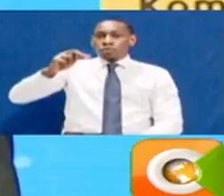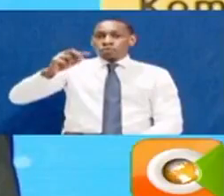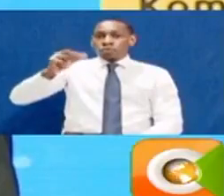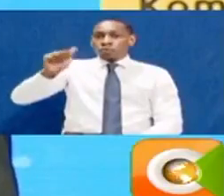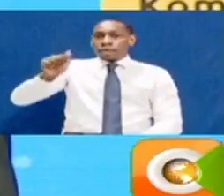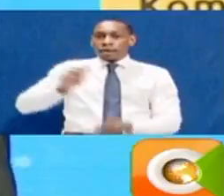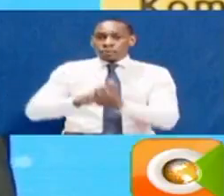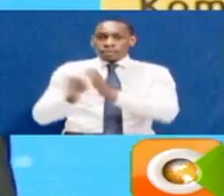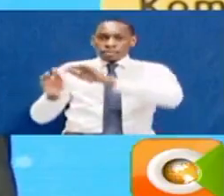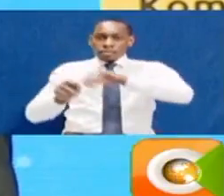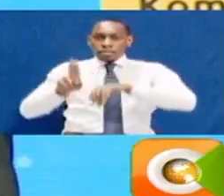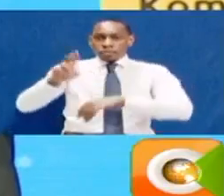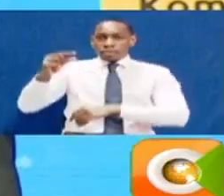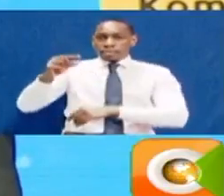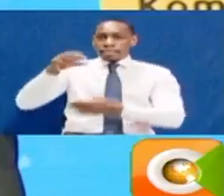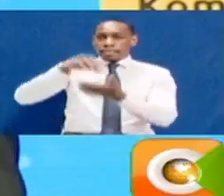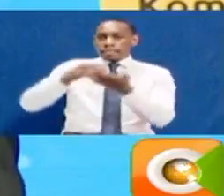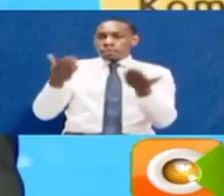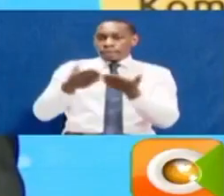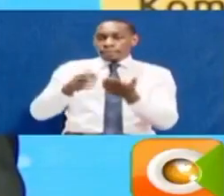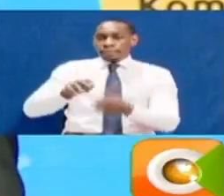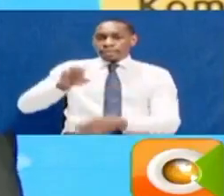Uasin Gishu is from Kesses.